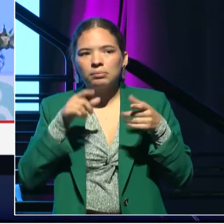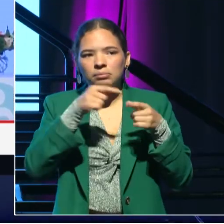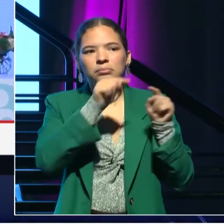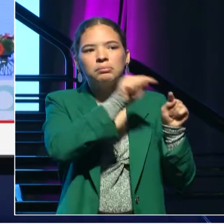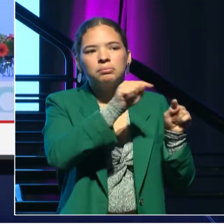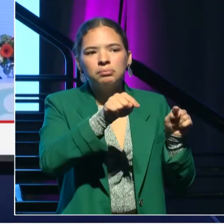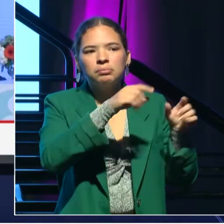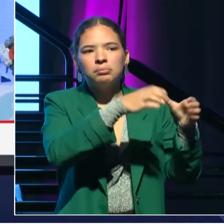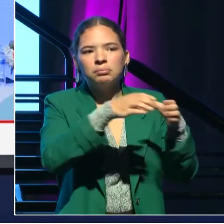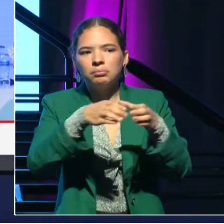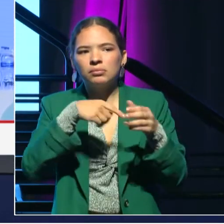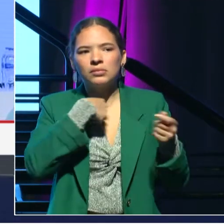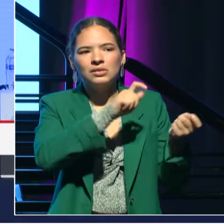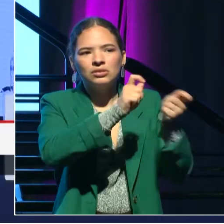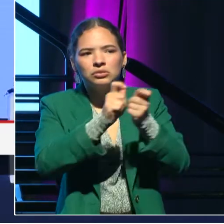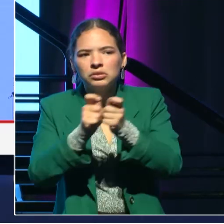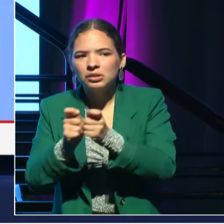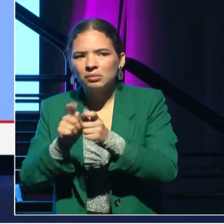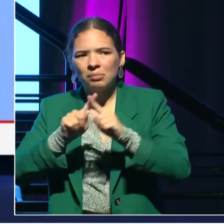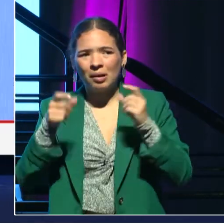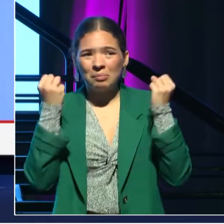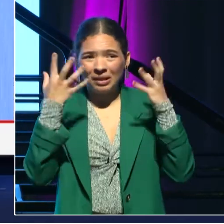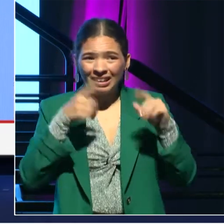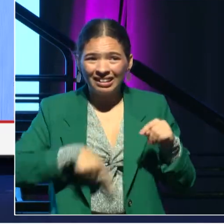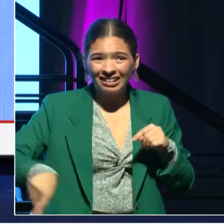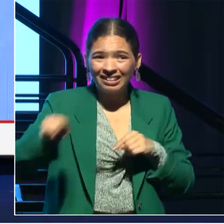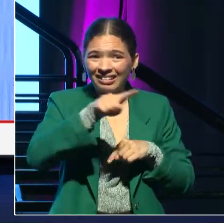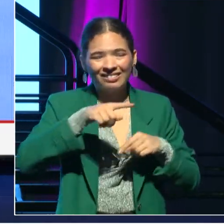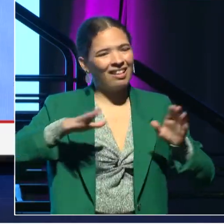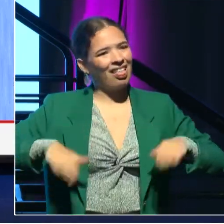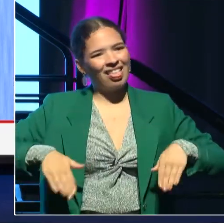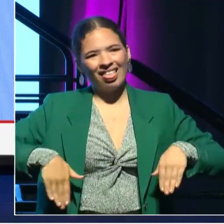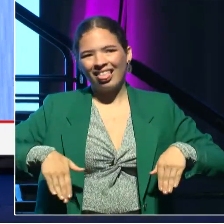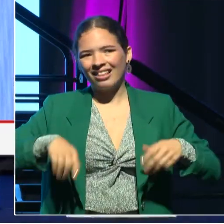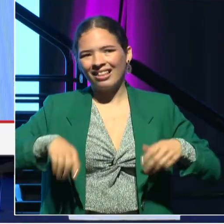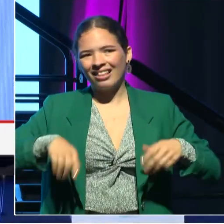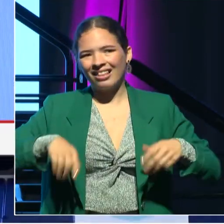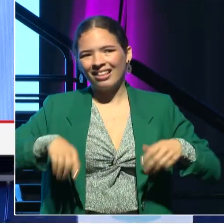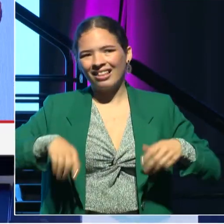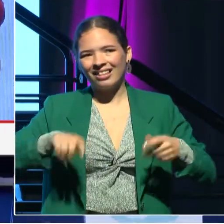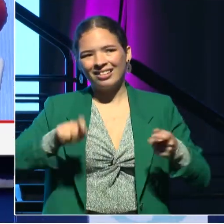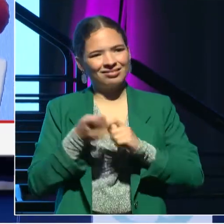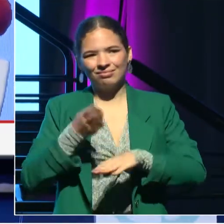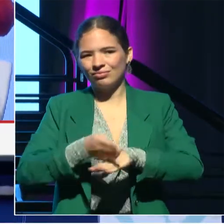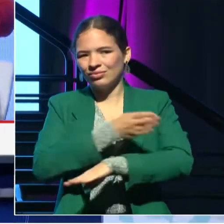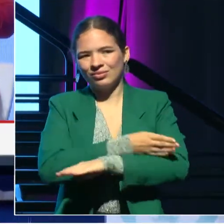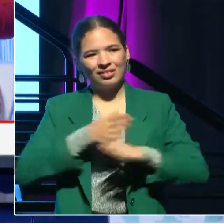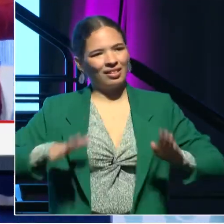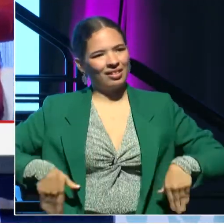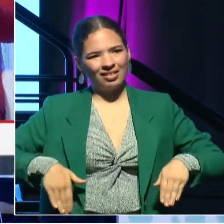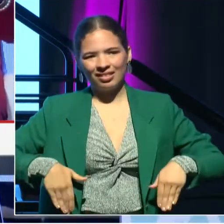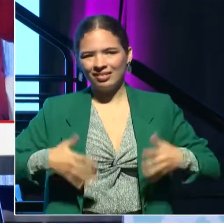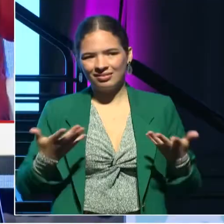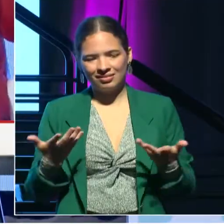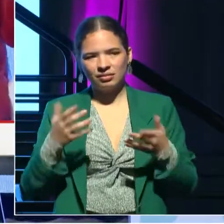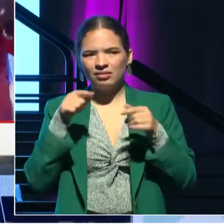the traction. I hear far too often, I get it in my DMs and my LinkedIn's around people experiencing traumatic birthing experiences, women